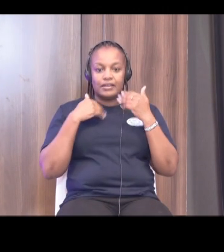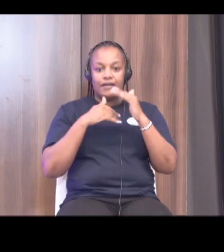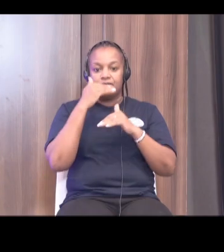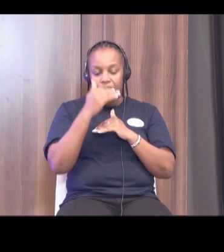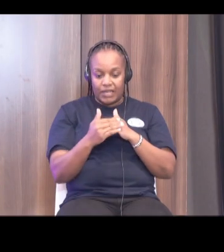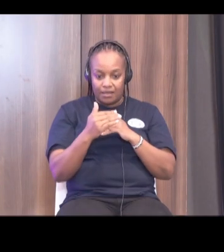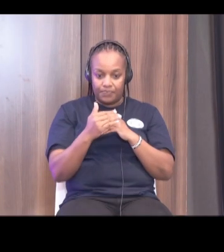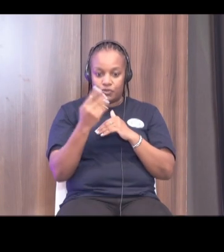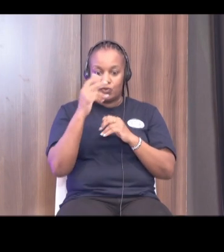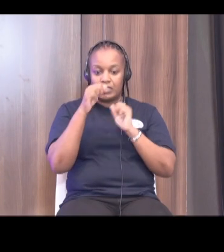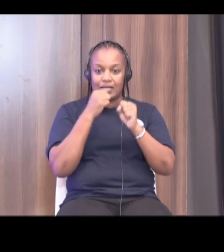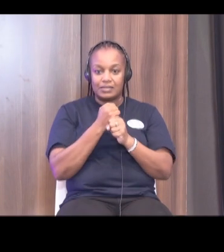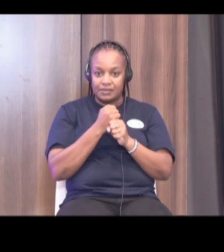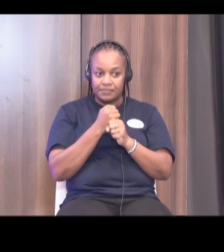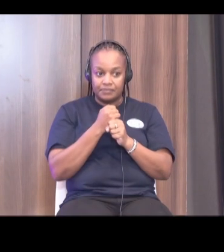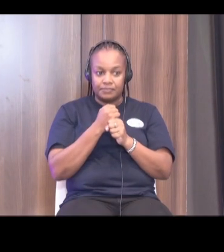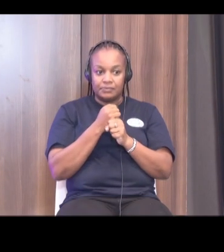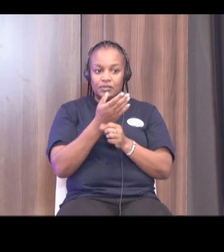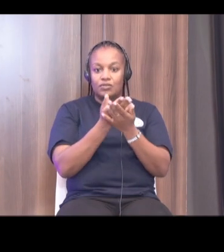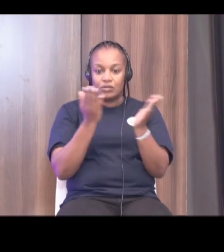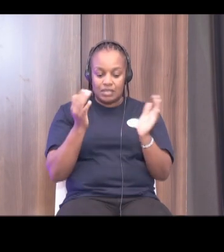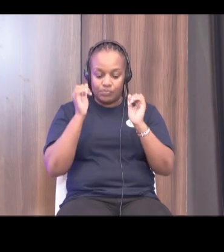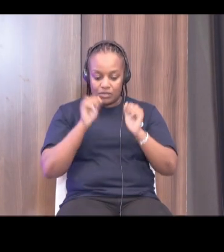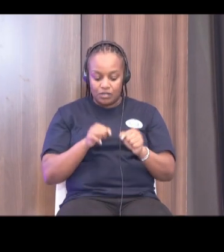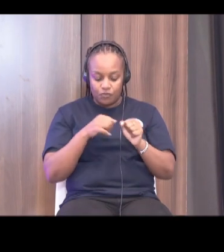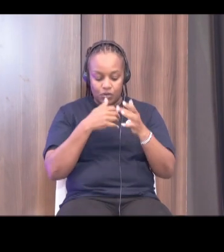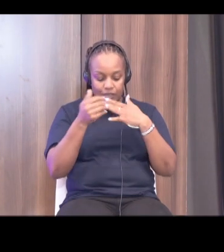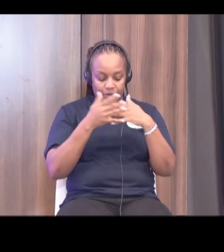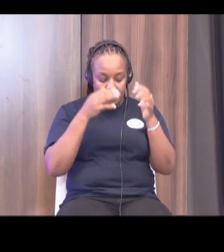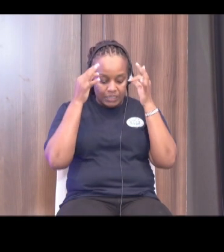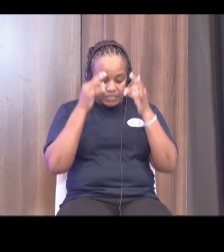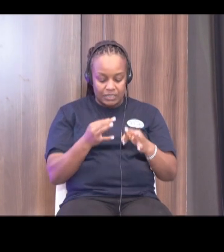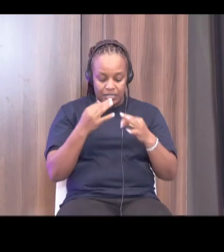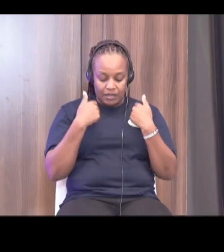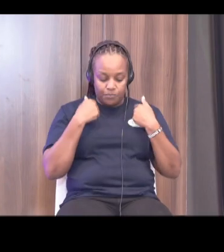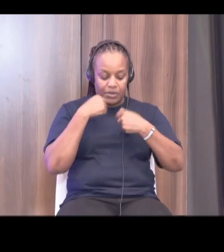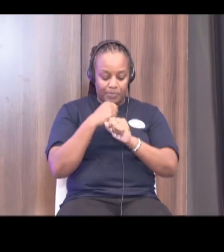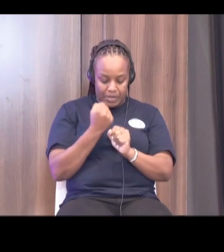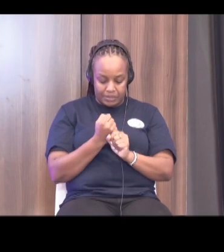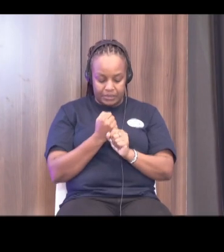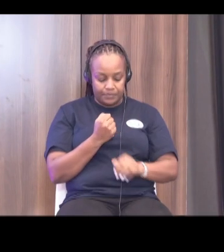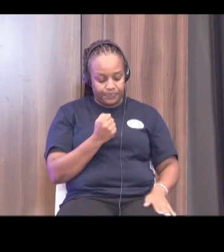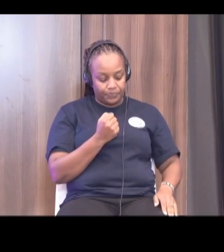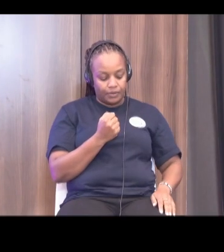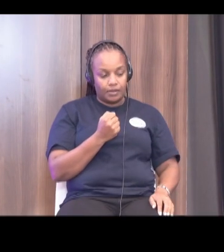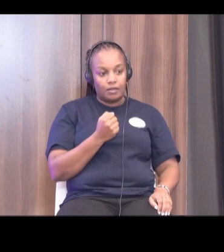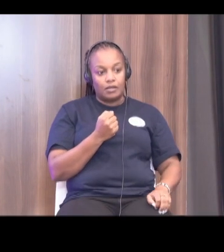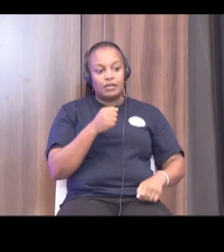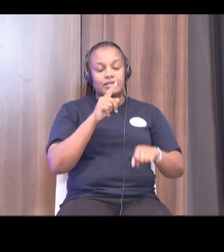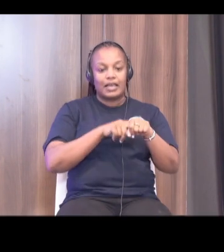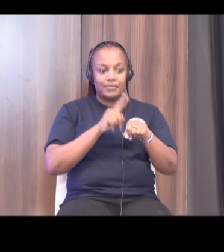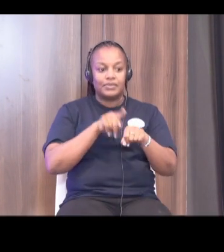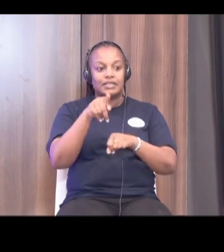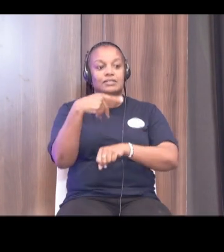after the fact. So this just opens possibilities for whatever decisions are made once this vaccine hopefully is brought to